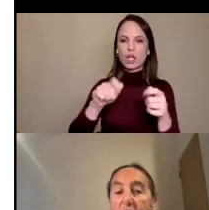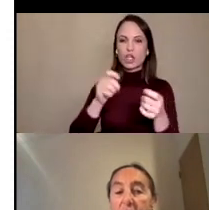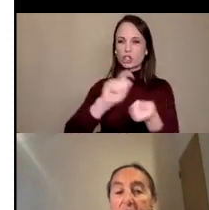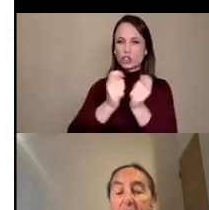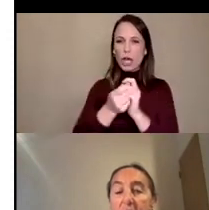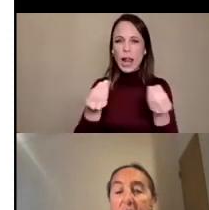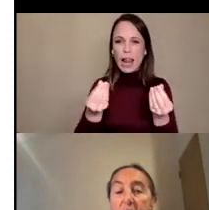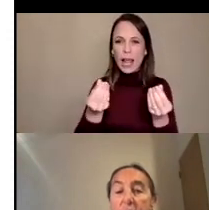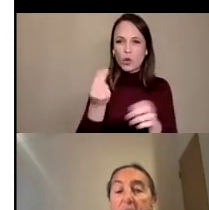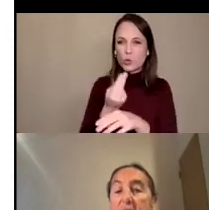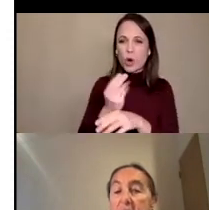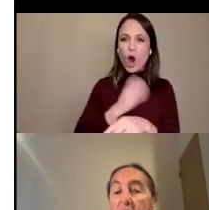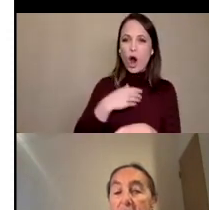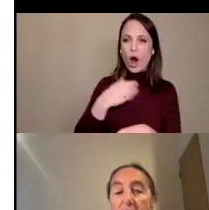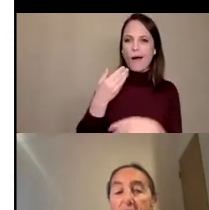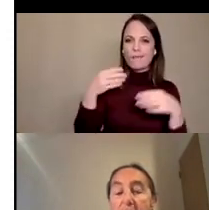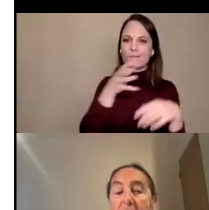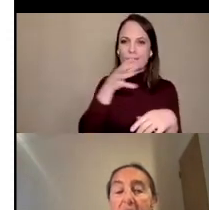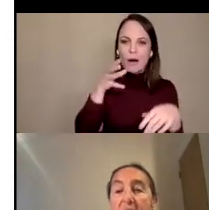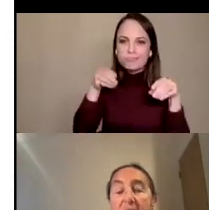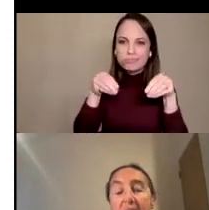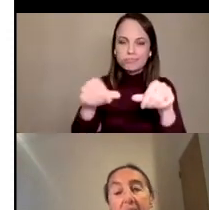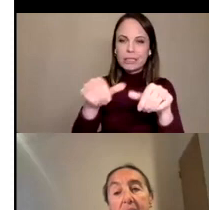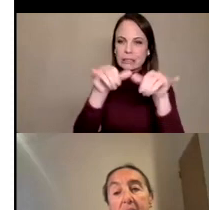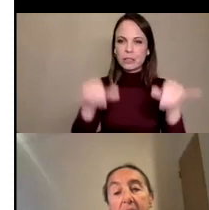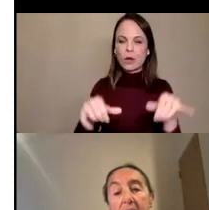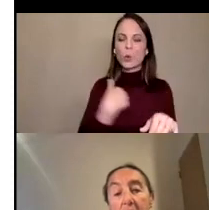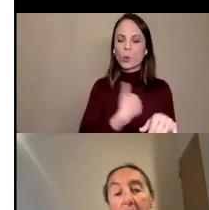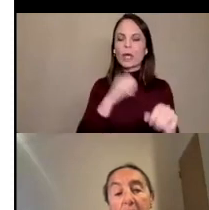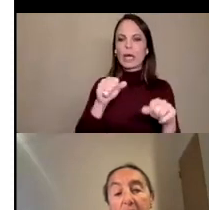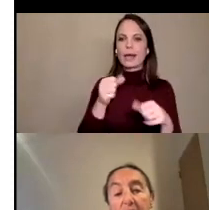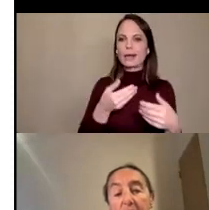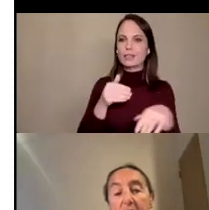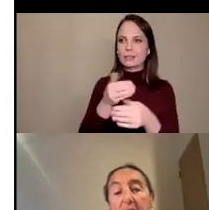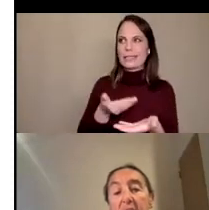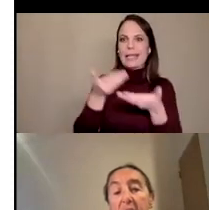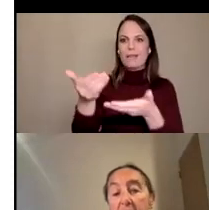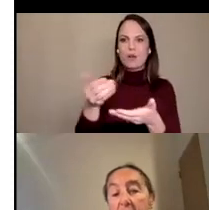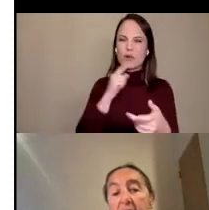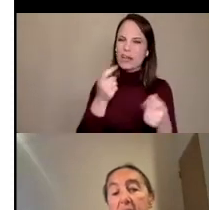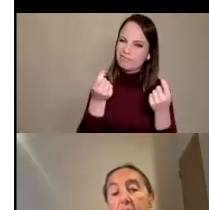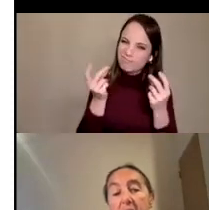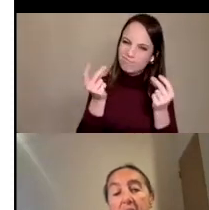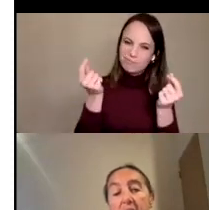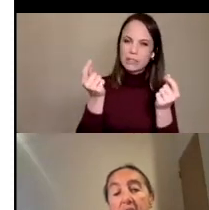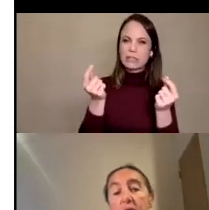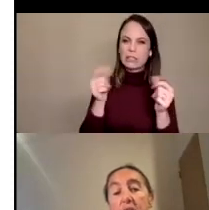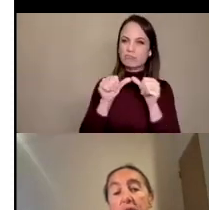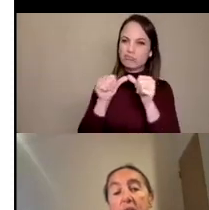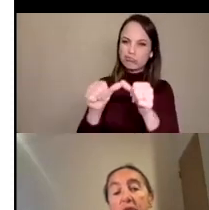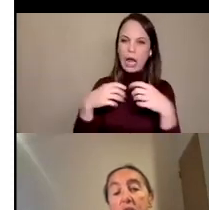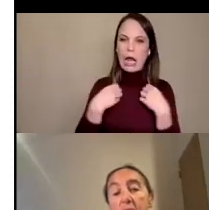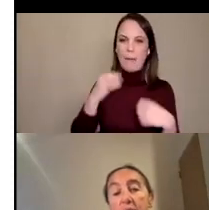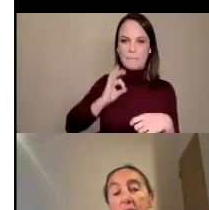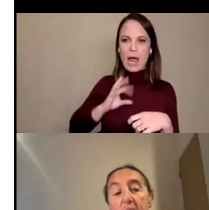agriculture systems, we can deliver immediate and sustained health benefits and simultaneously reduce